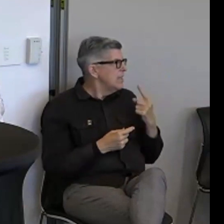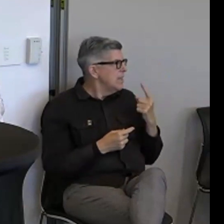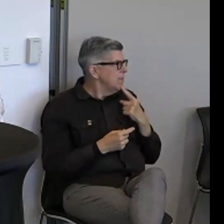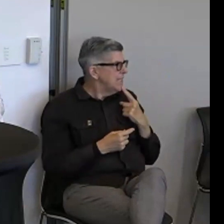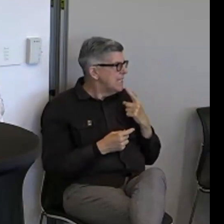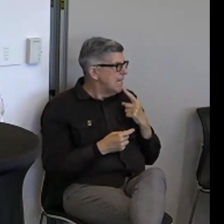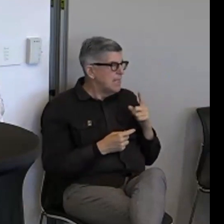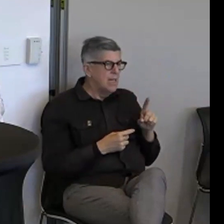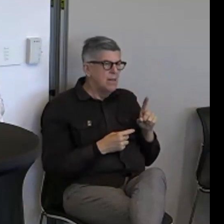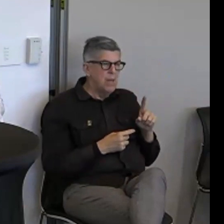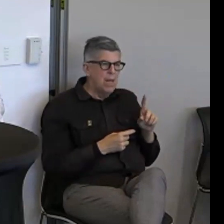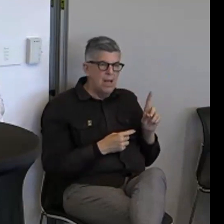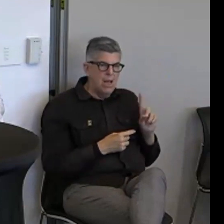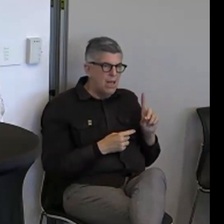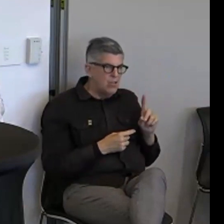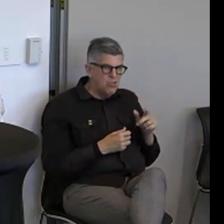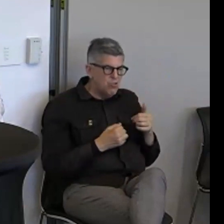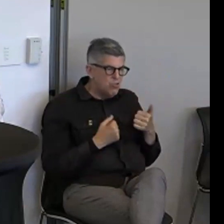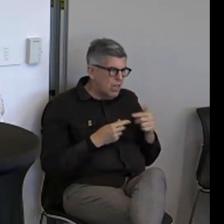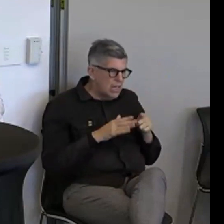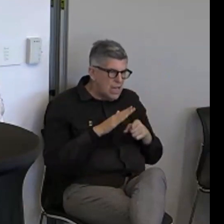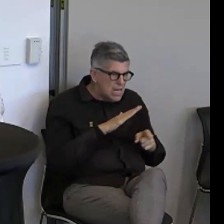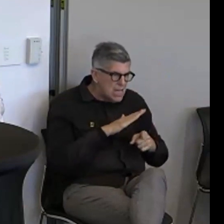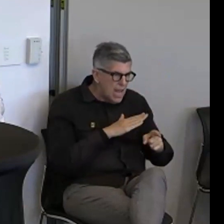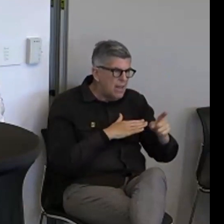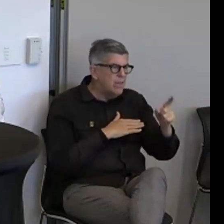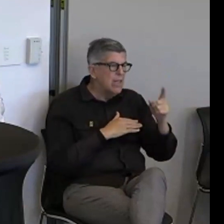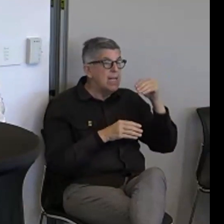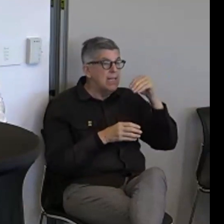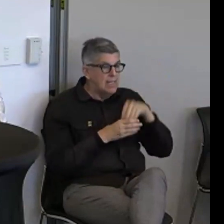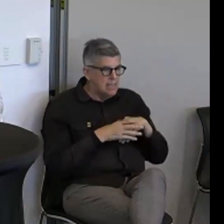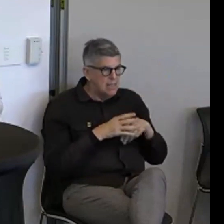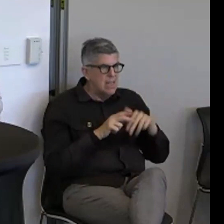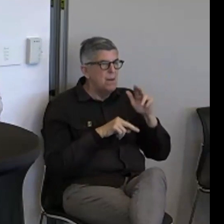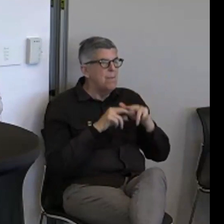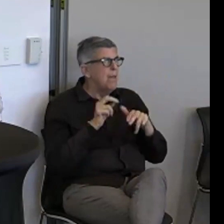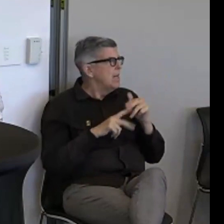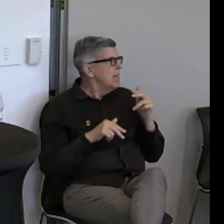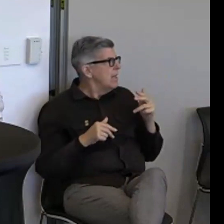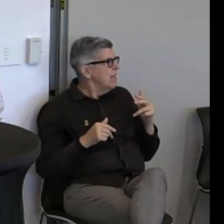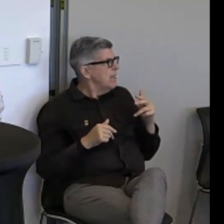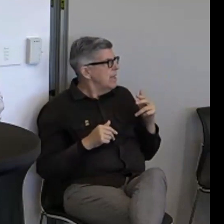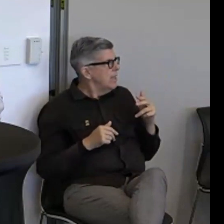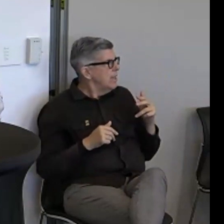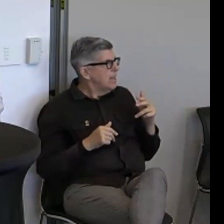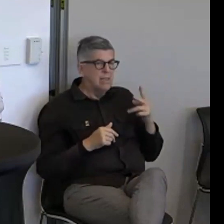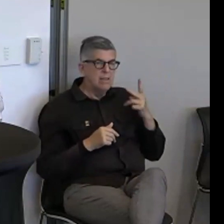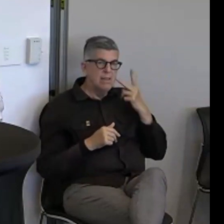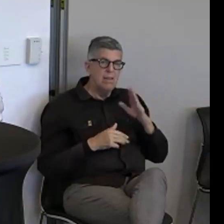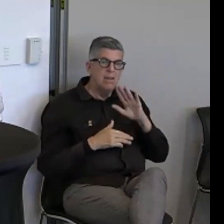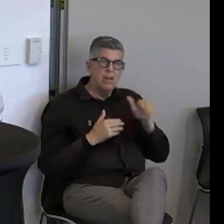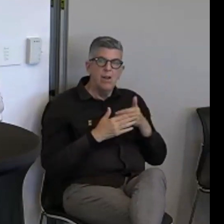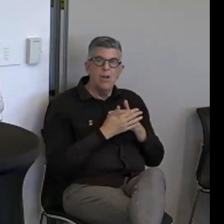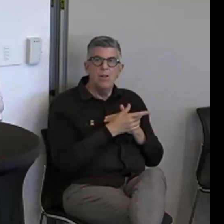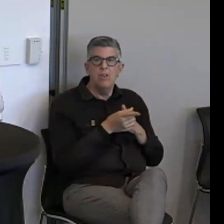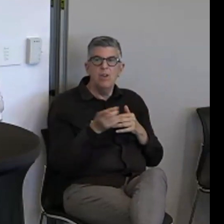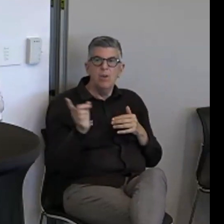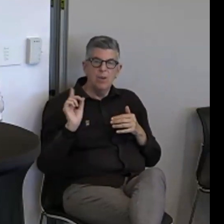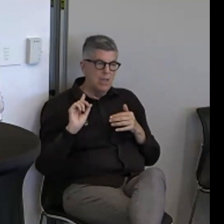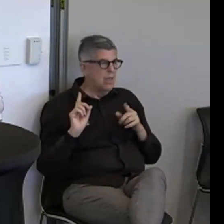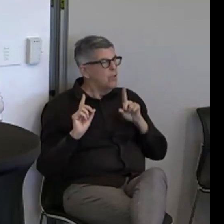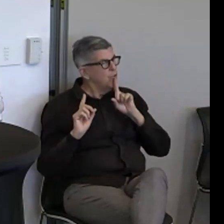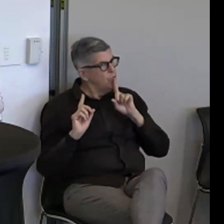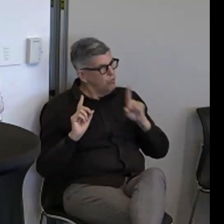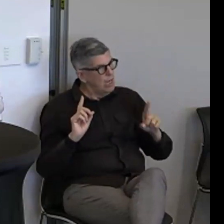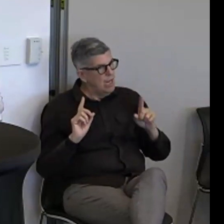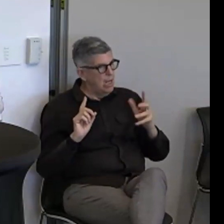earlier about just trying to navigate and seeing everyone here as well, trying to navigate as well. It is very eye-opening